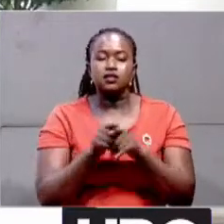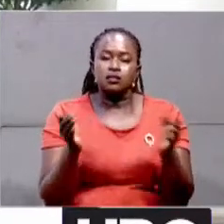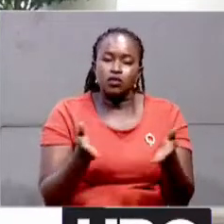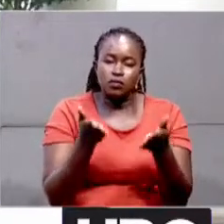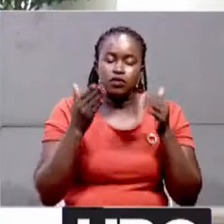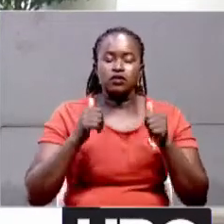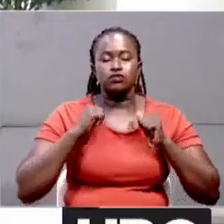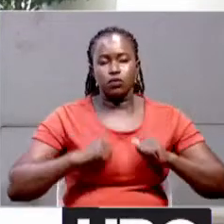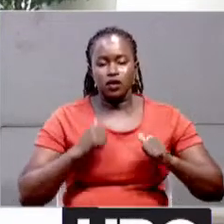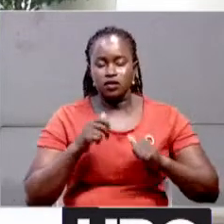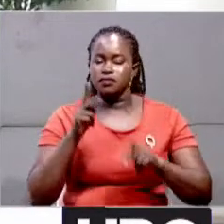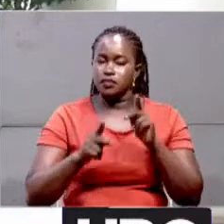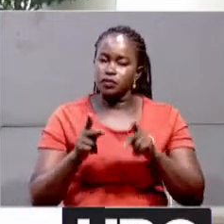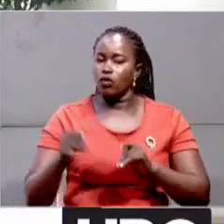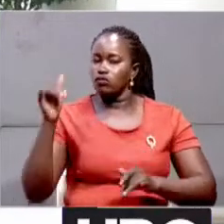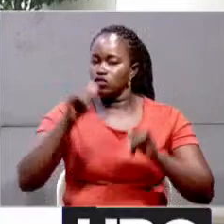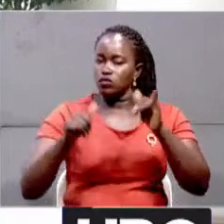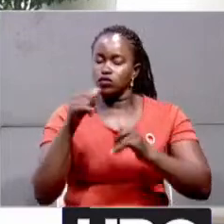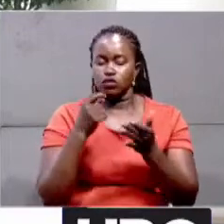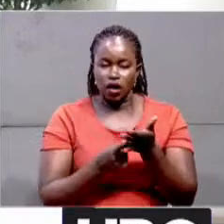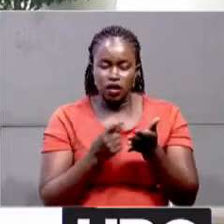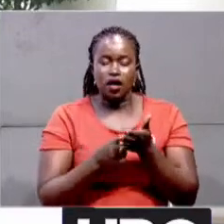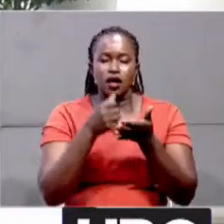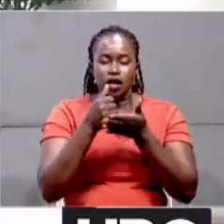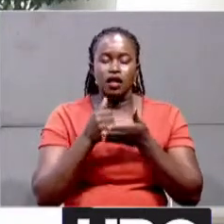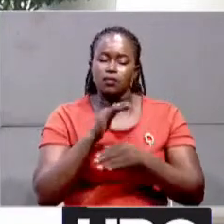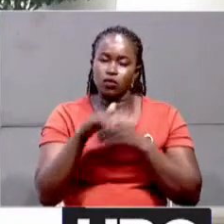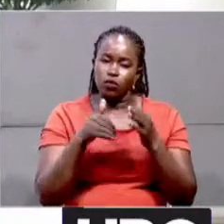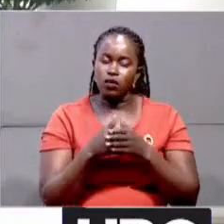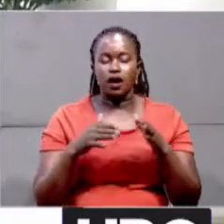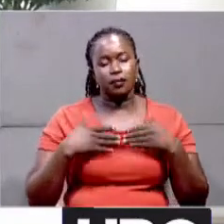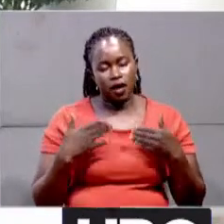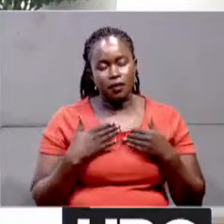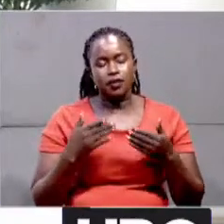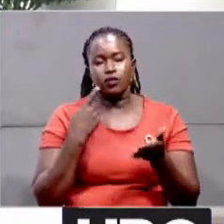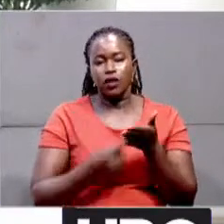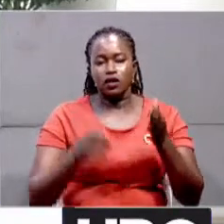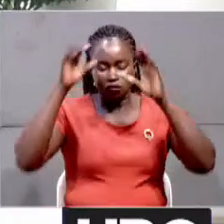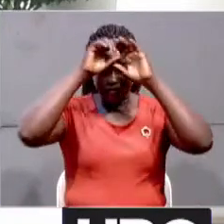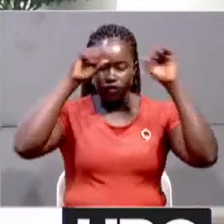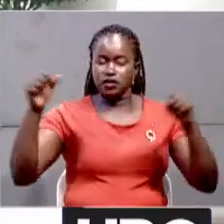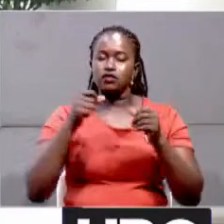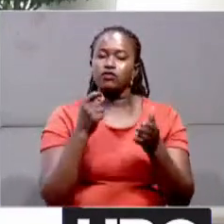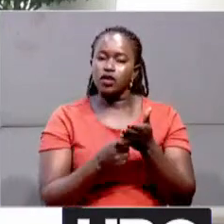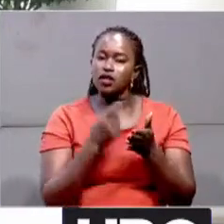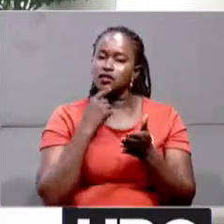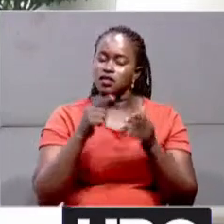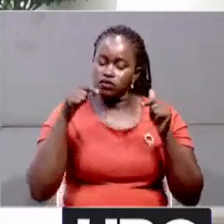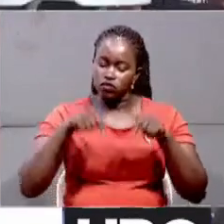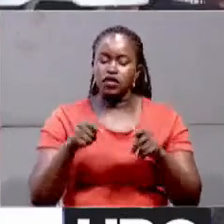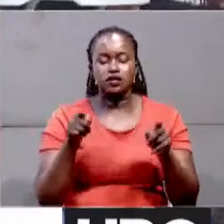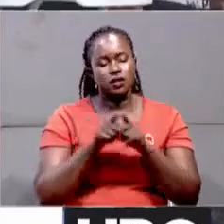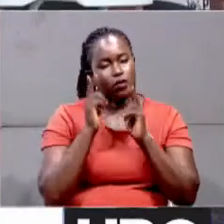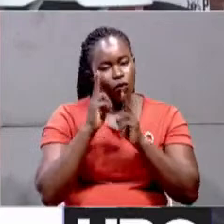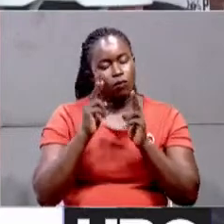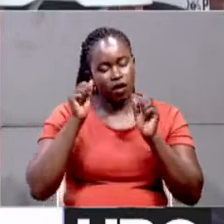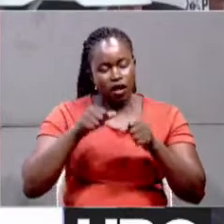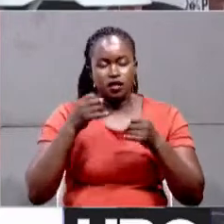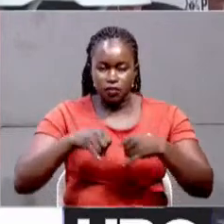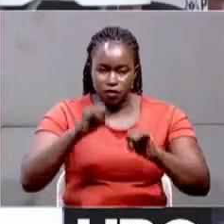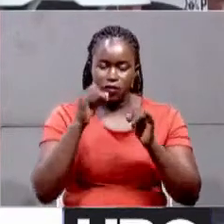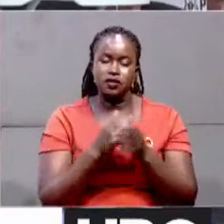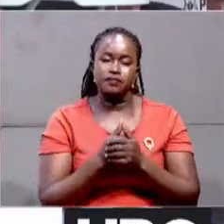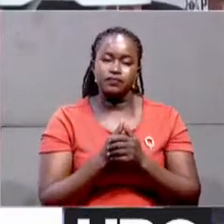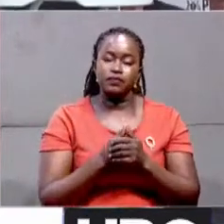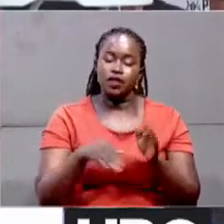Uganda, it helps all of us. So I'm excited about what the president of Uganda has just said today, and I hope they can implement what they've said. The occasion